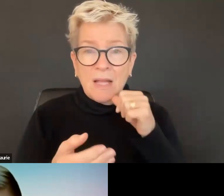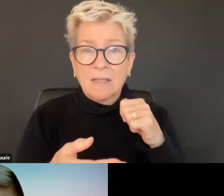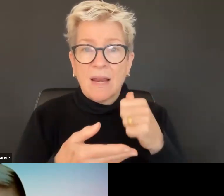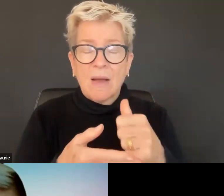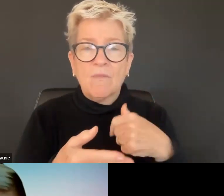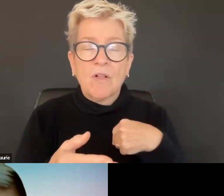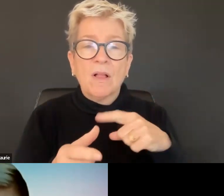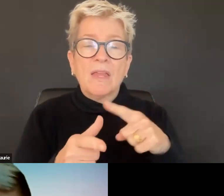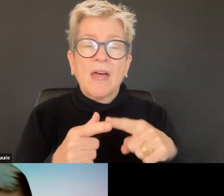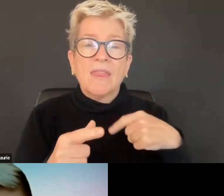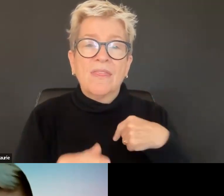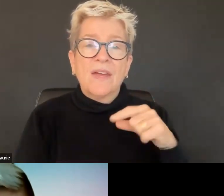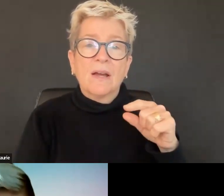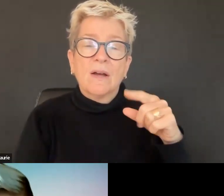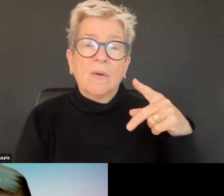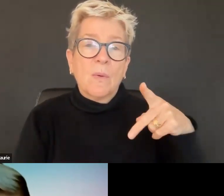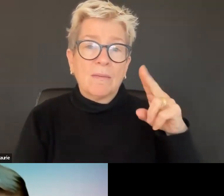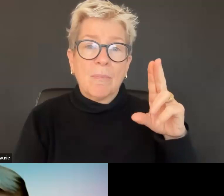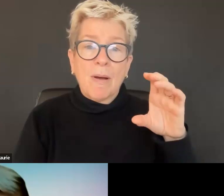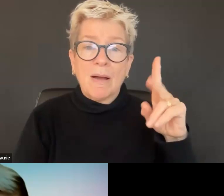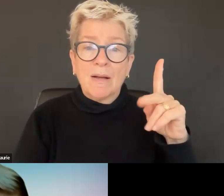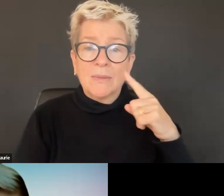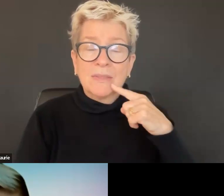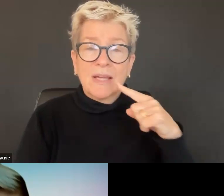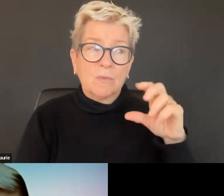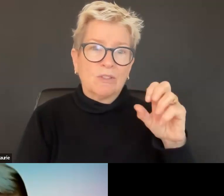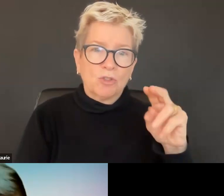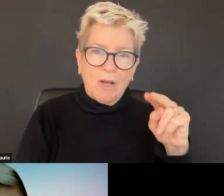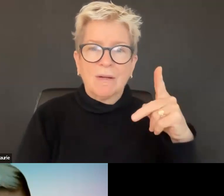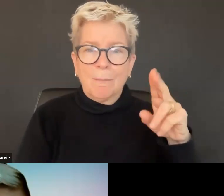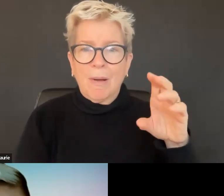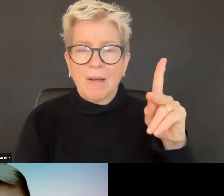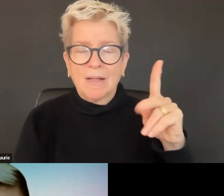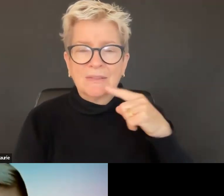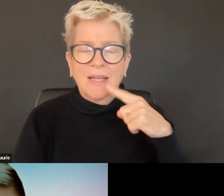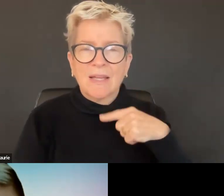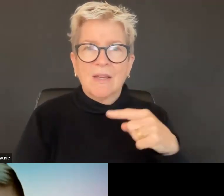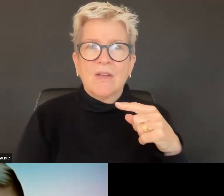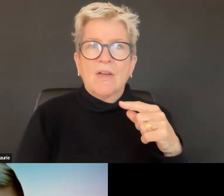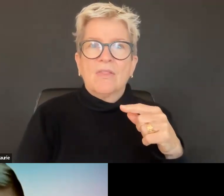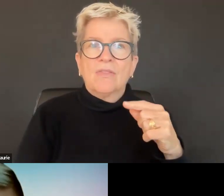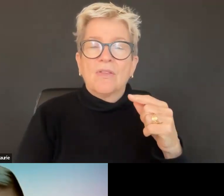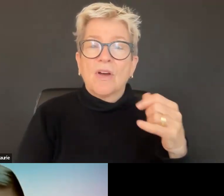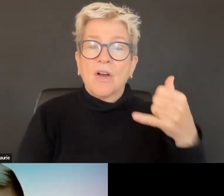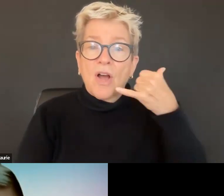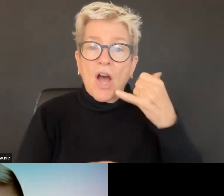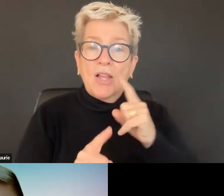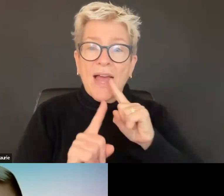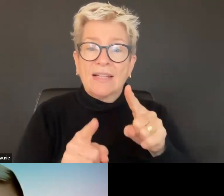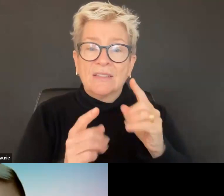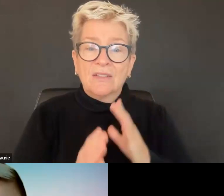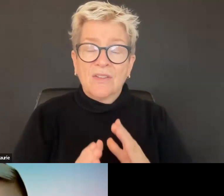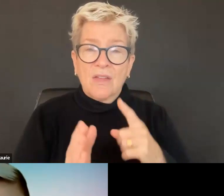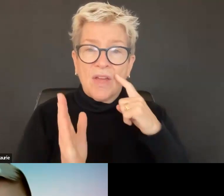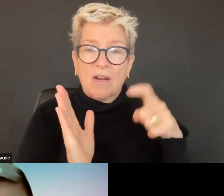takers, just like what Puck is saying, what Sean and Puck are saying, our call takers, are acknowledging exactly